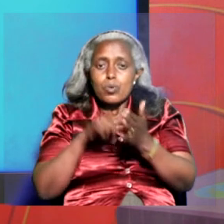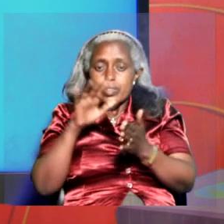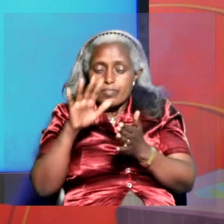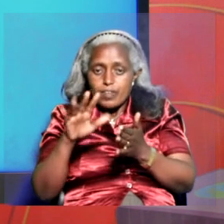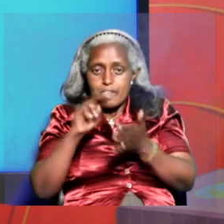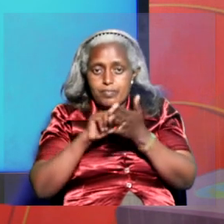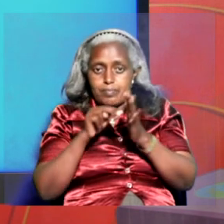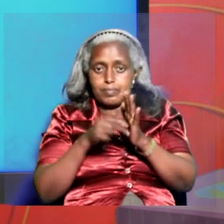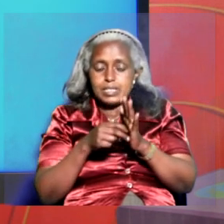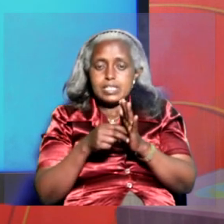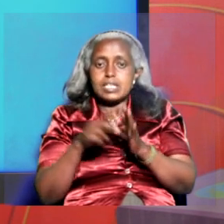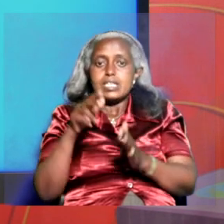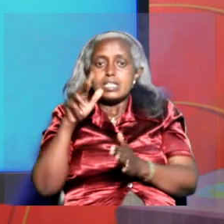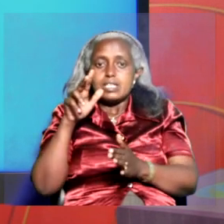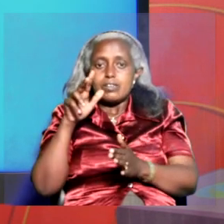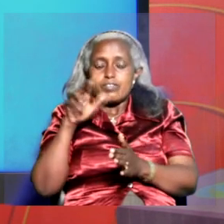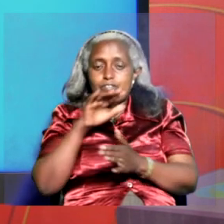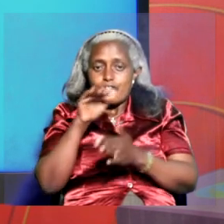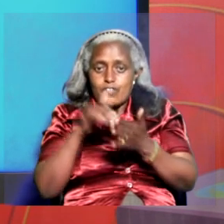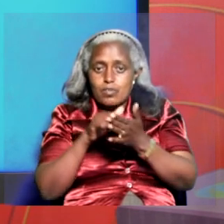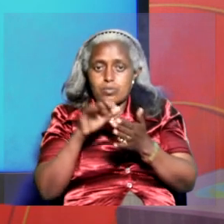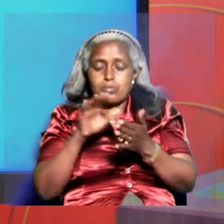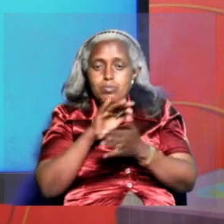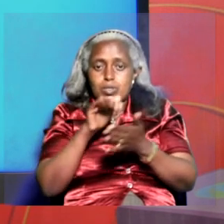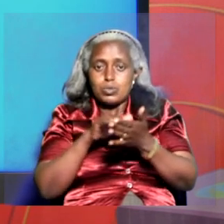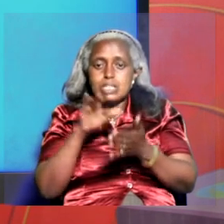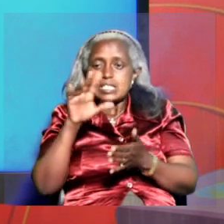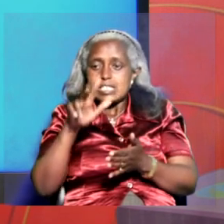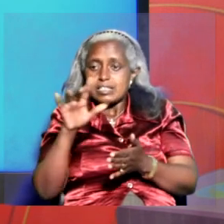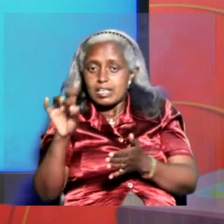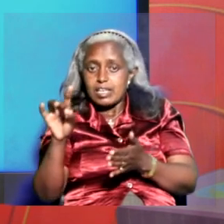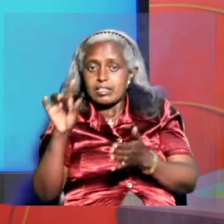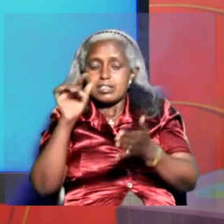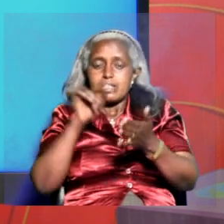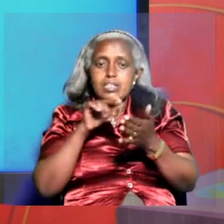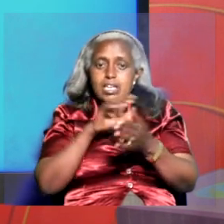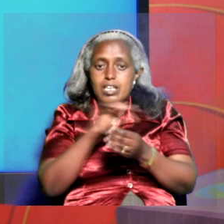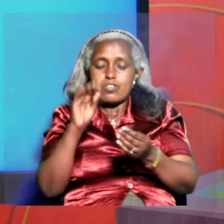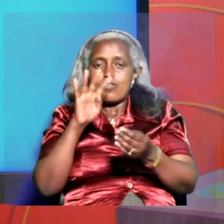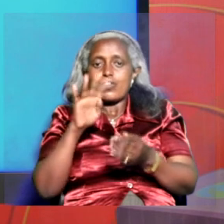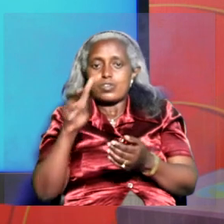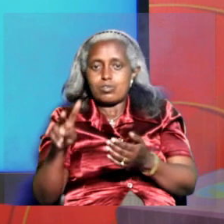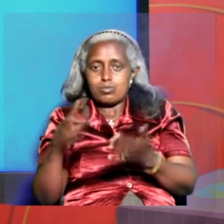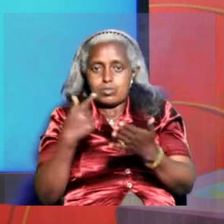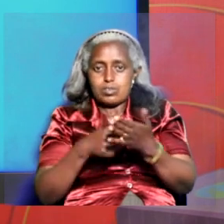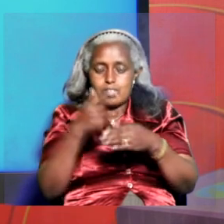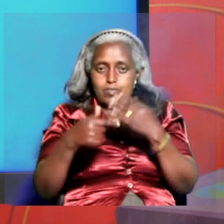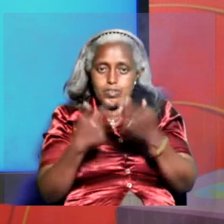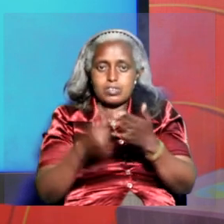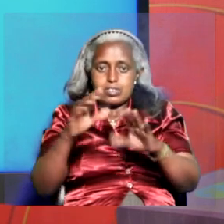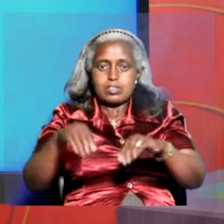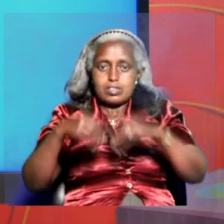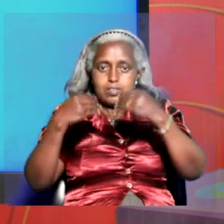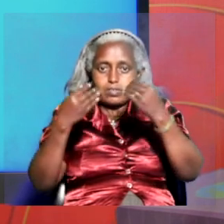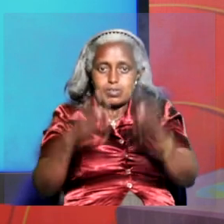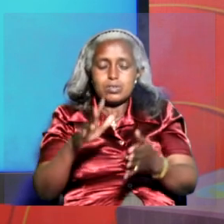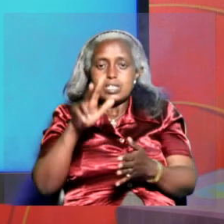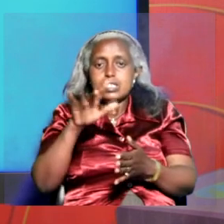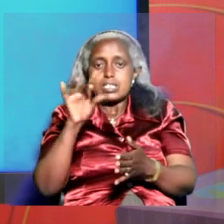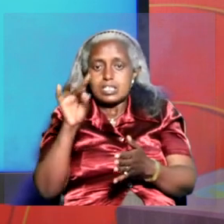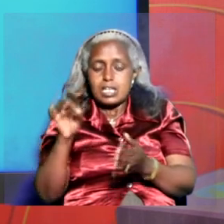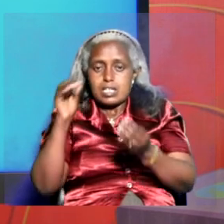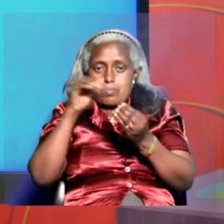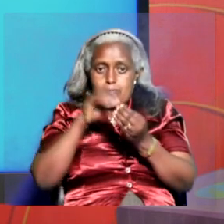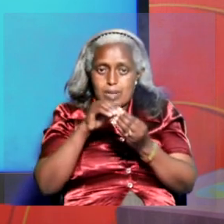7.5 item is, it is found between 38 and 42. Therefore, this gives you, it is